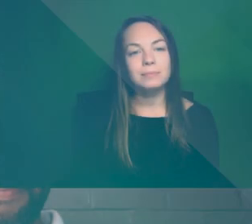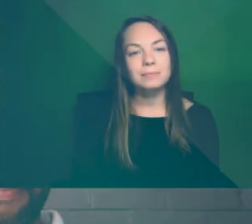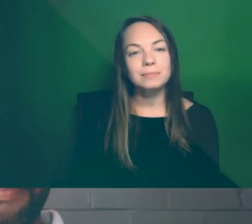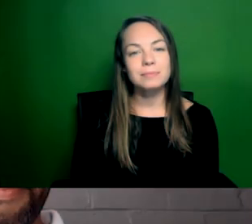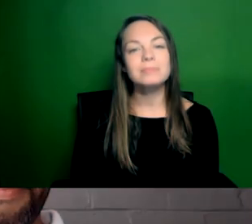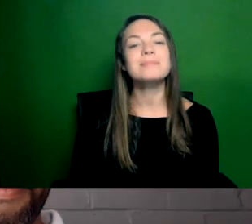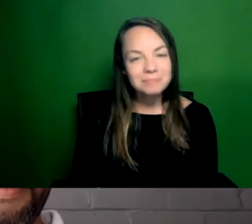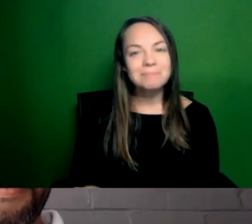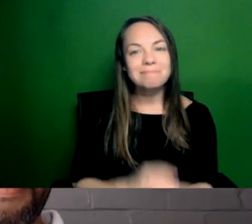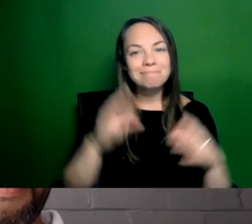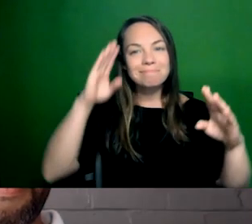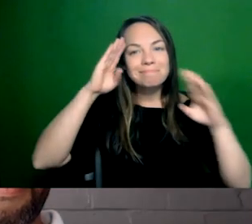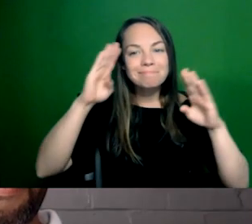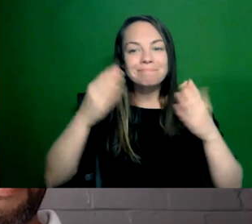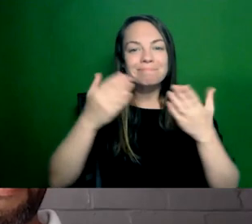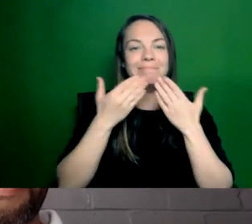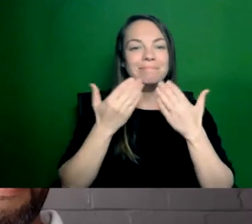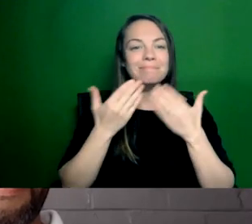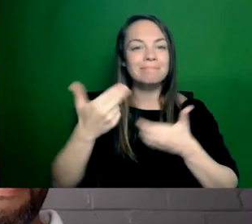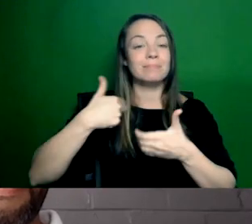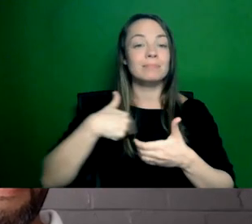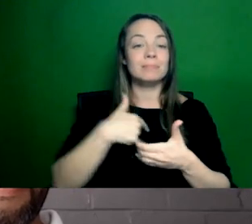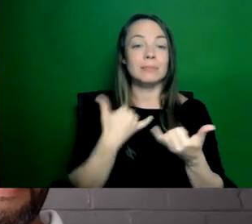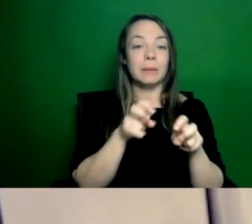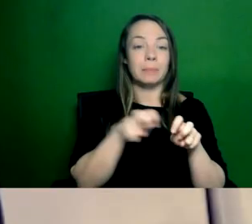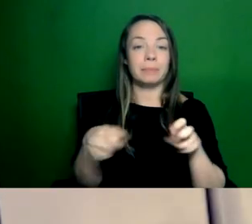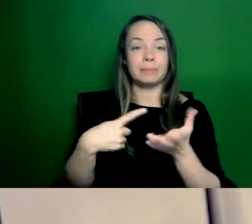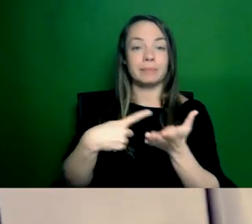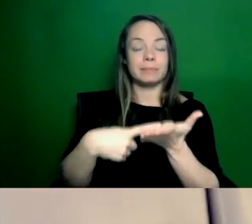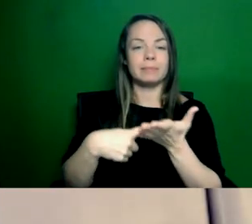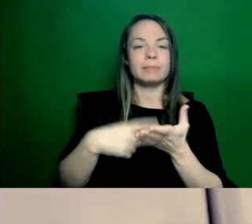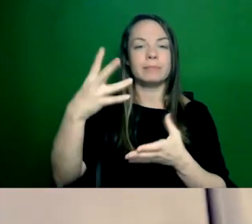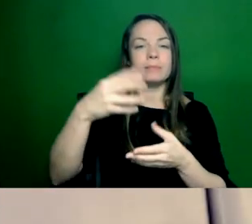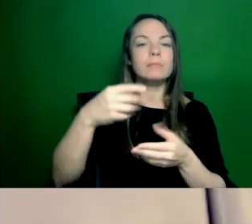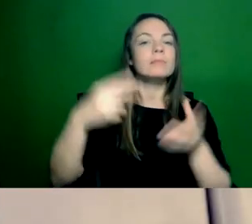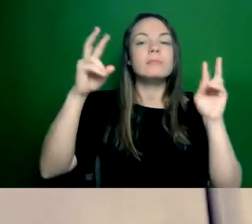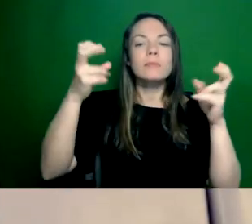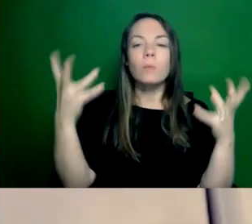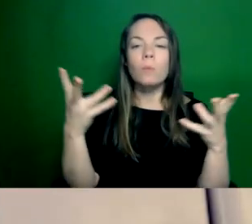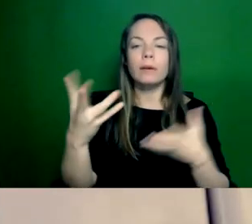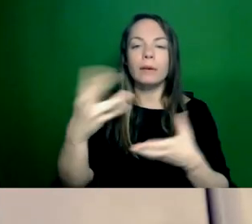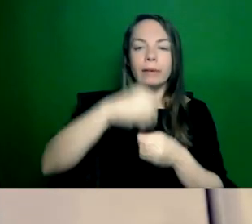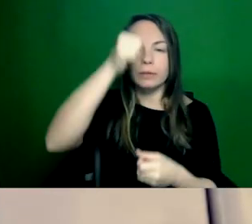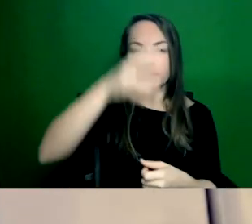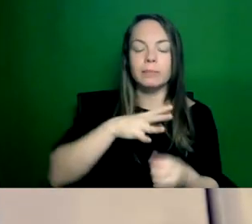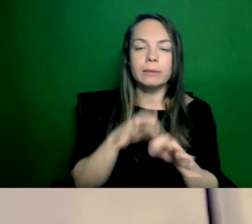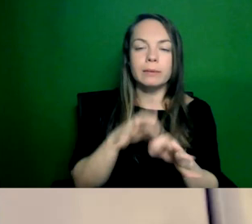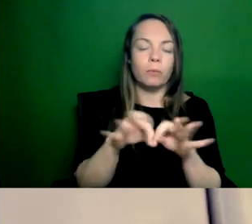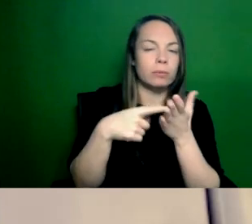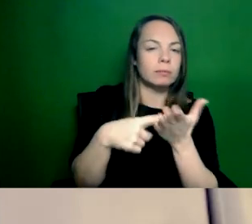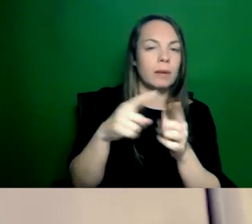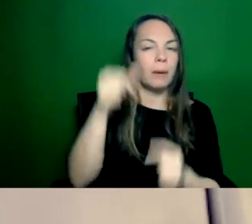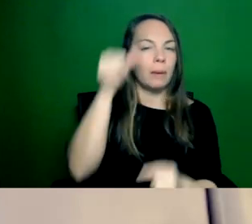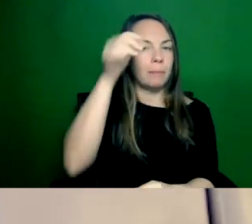Hello, everyone. Thank you for joining us for this panel discussion, which is entitled Engaging Men, Critical Conversations About Masculinity and Sexual Violence